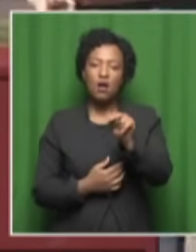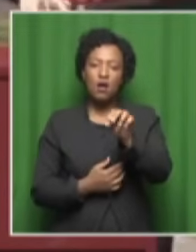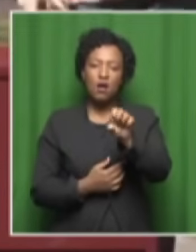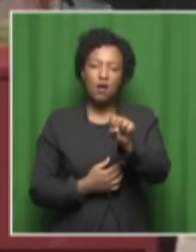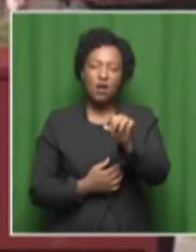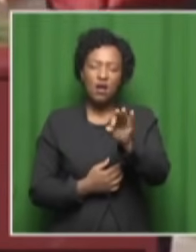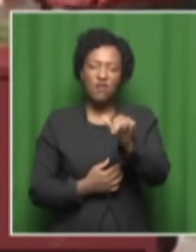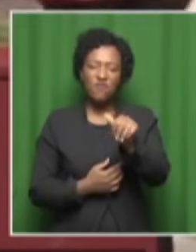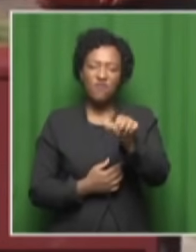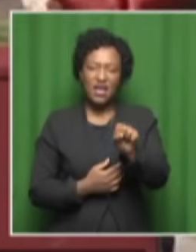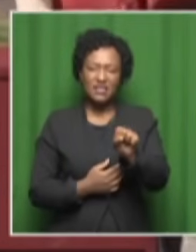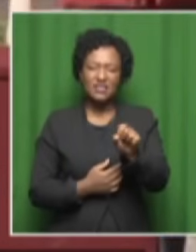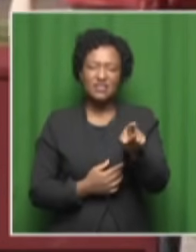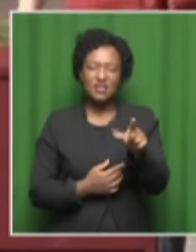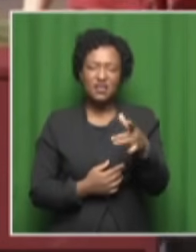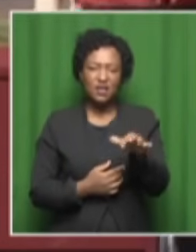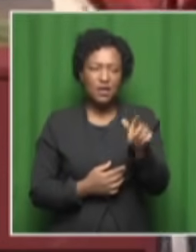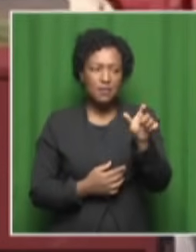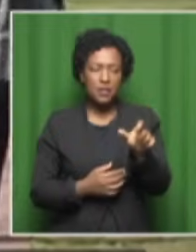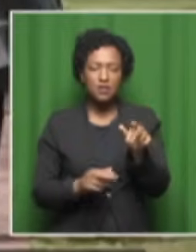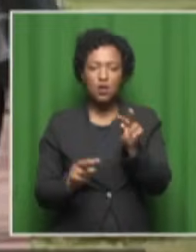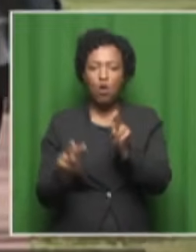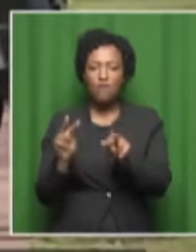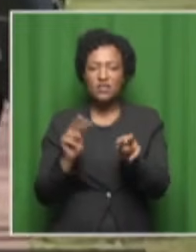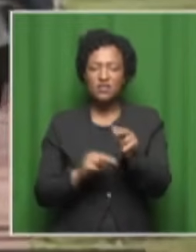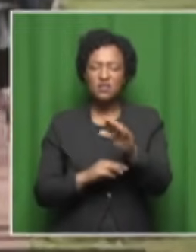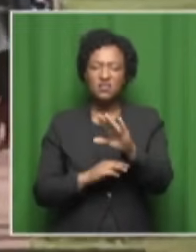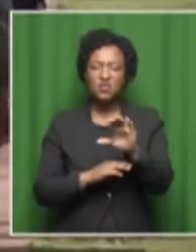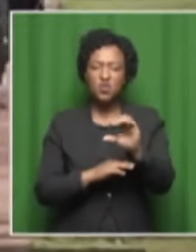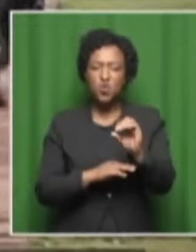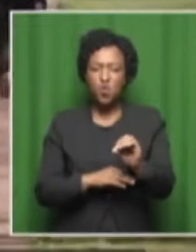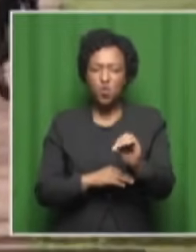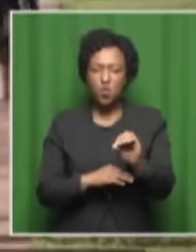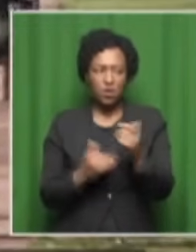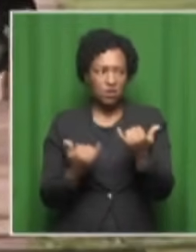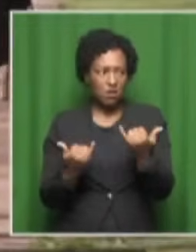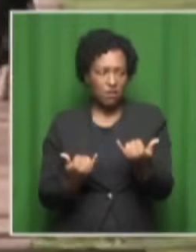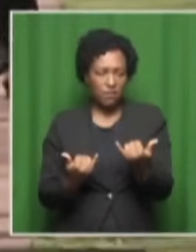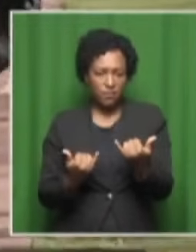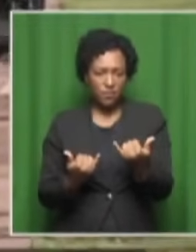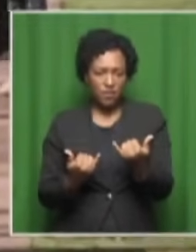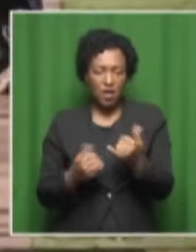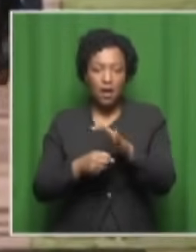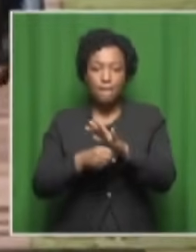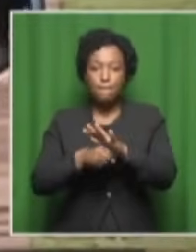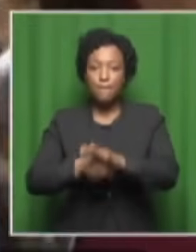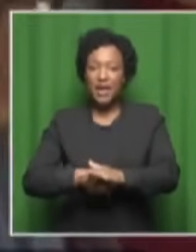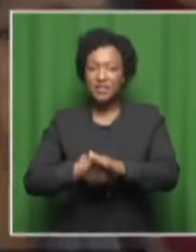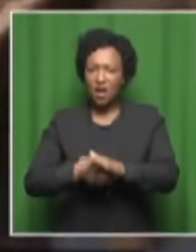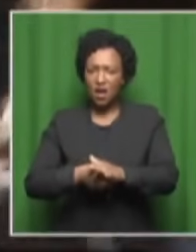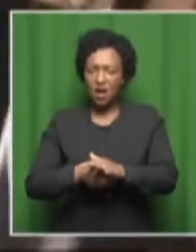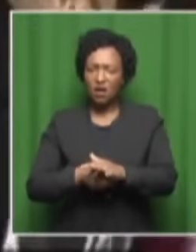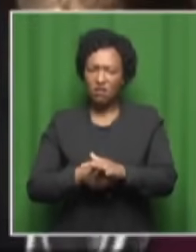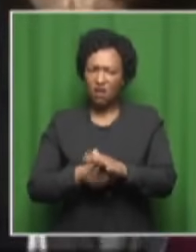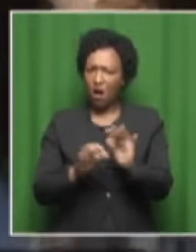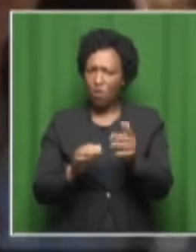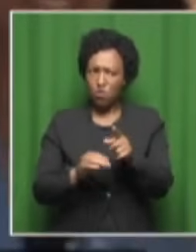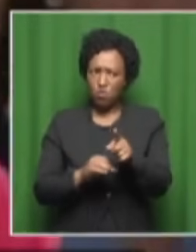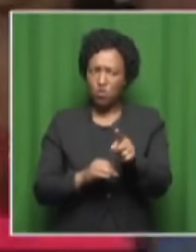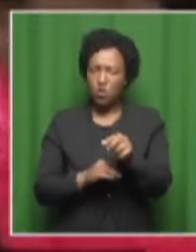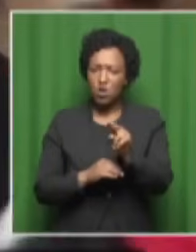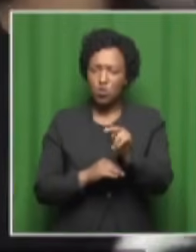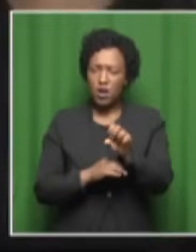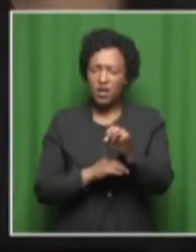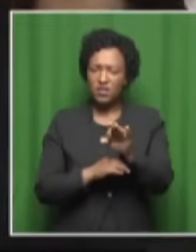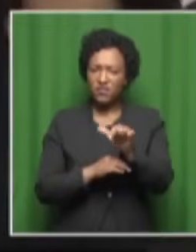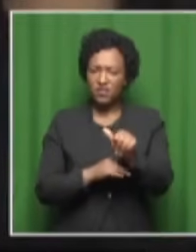have, somebody who is overseeing at the CEO. How are you now putting more pressure on NSFAS? Yeah. How can we trust this